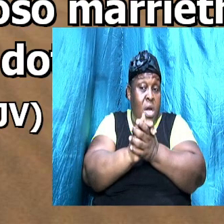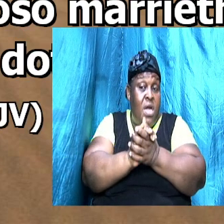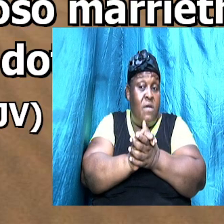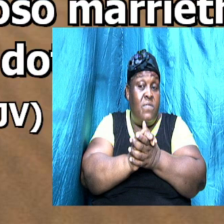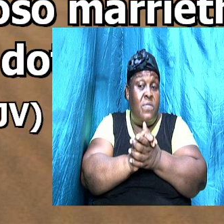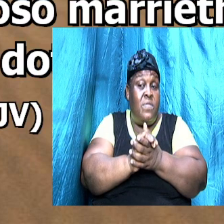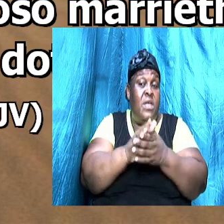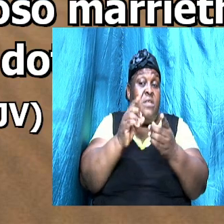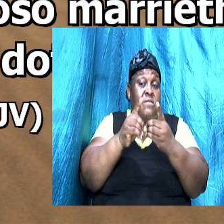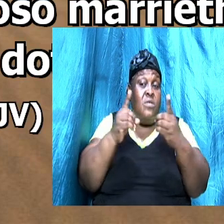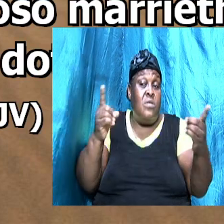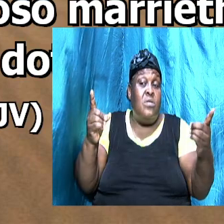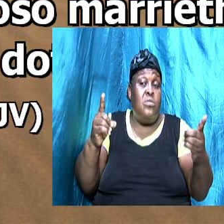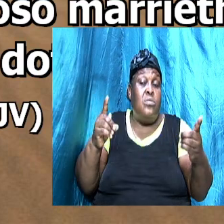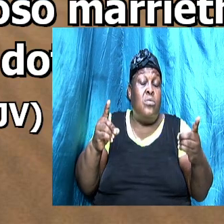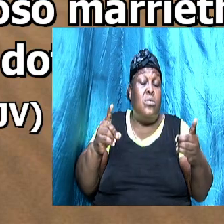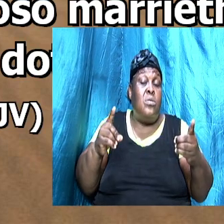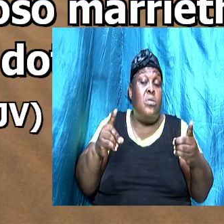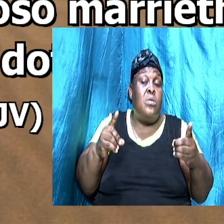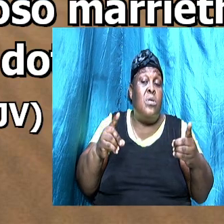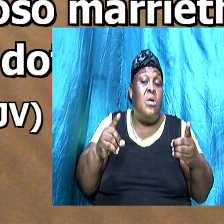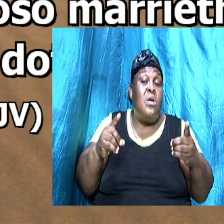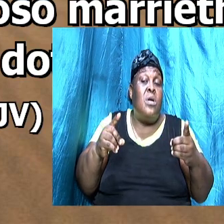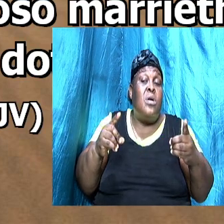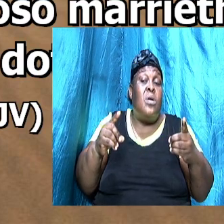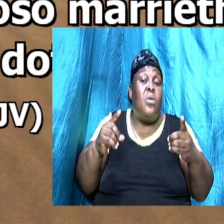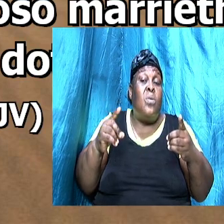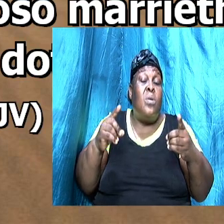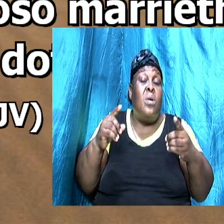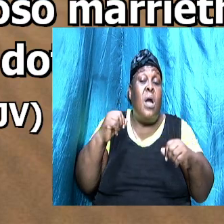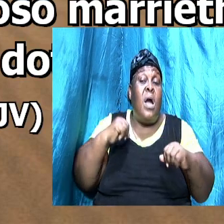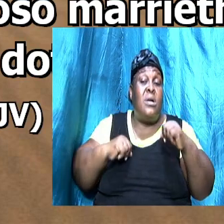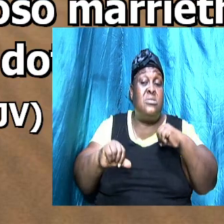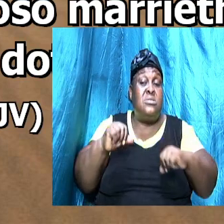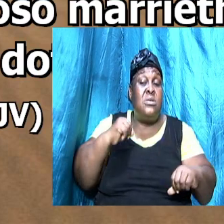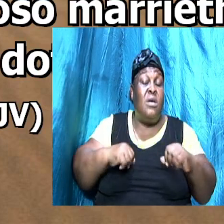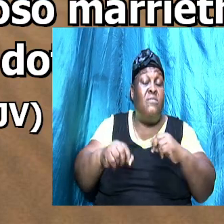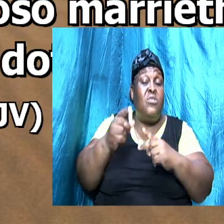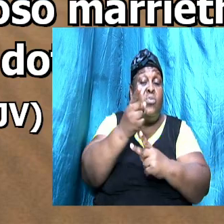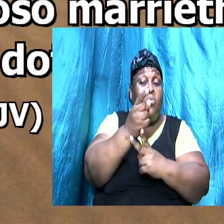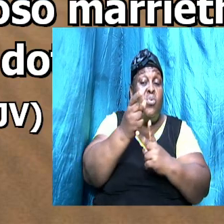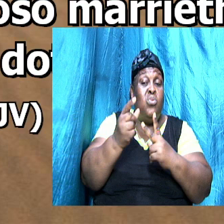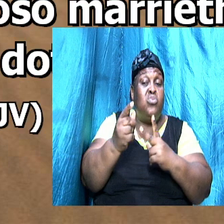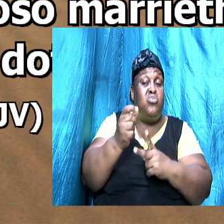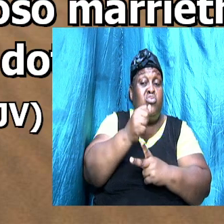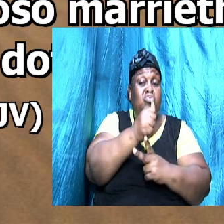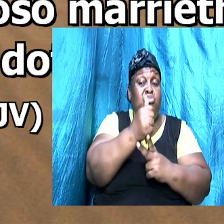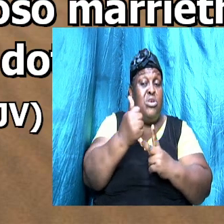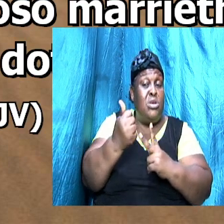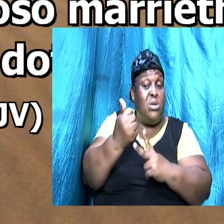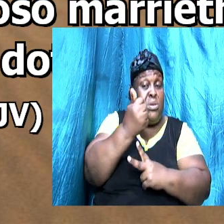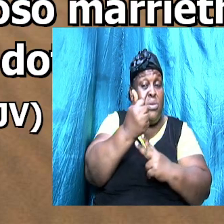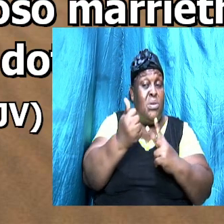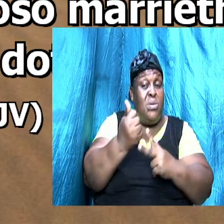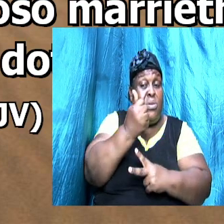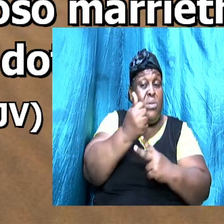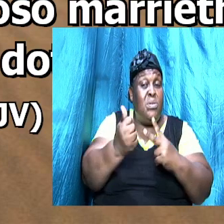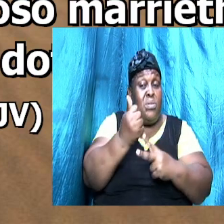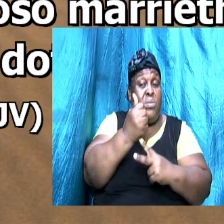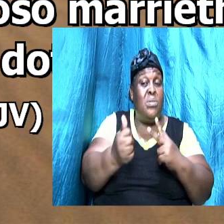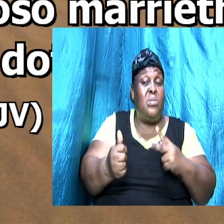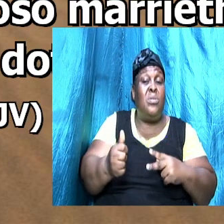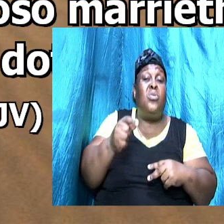doth commit adultery. And it is important that we get what the scripture is saying. Look,